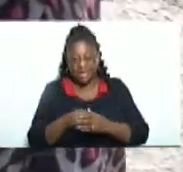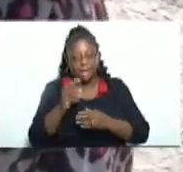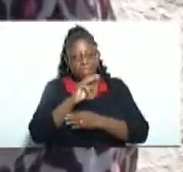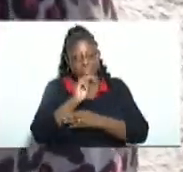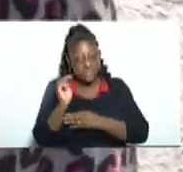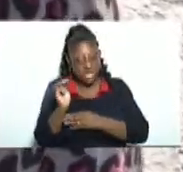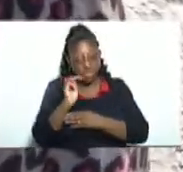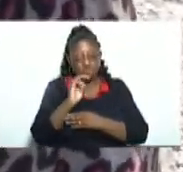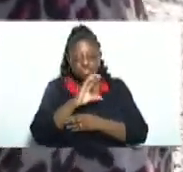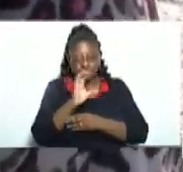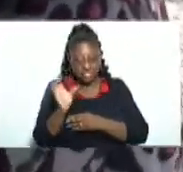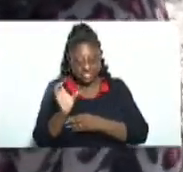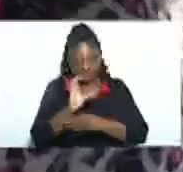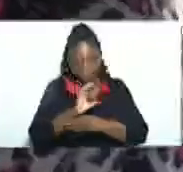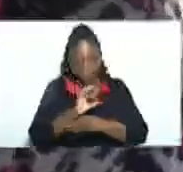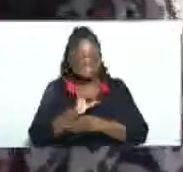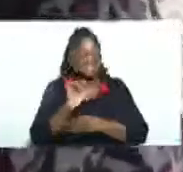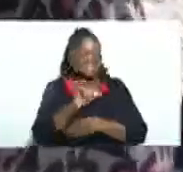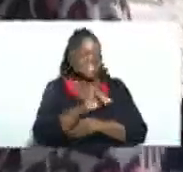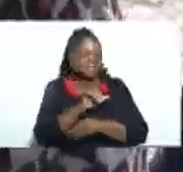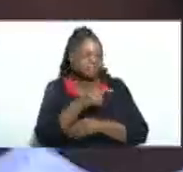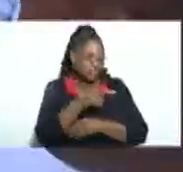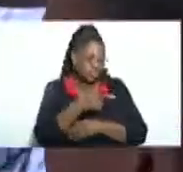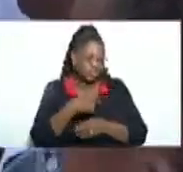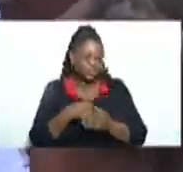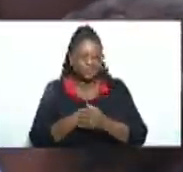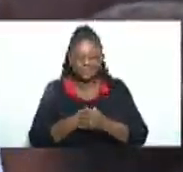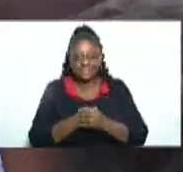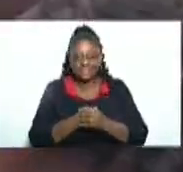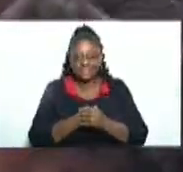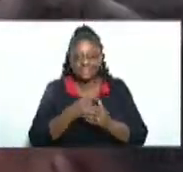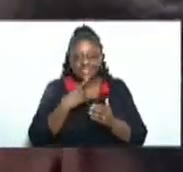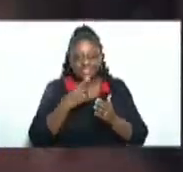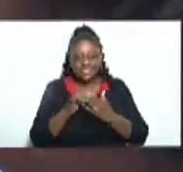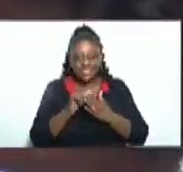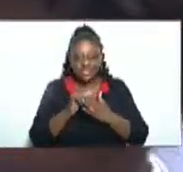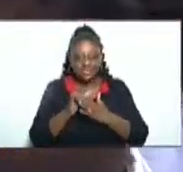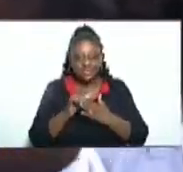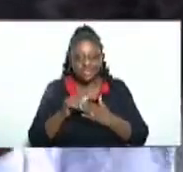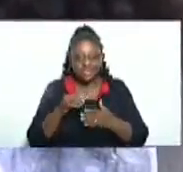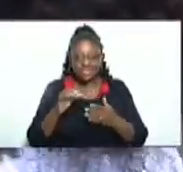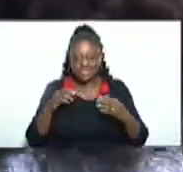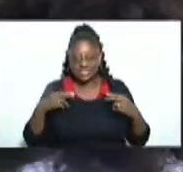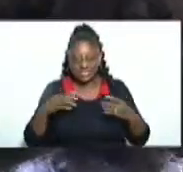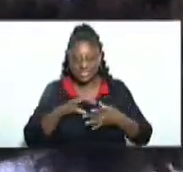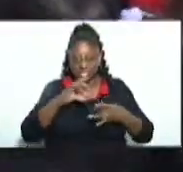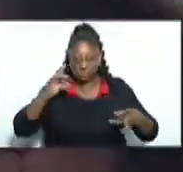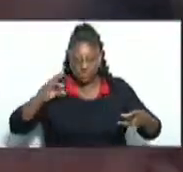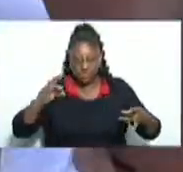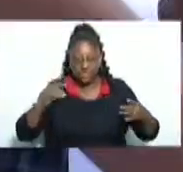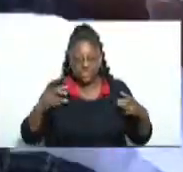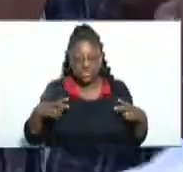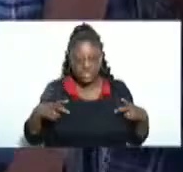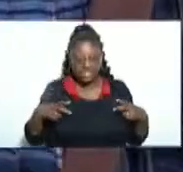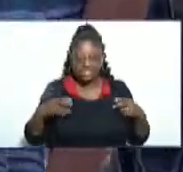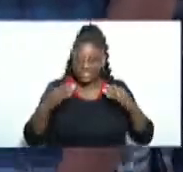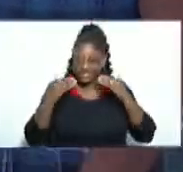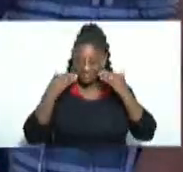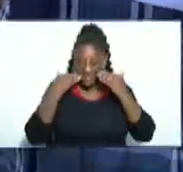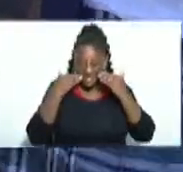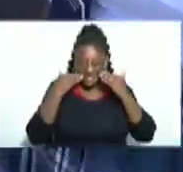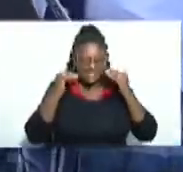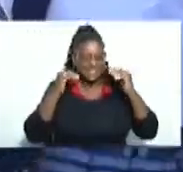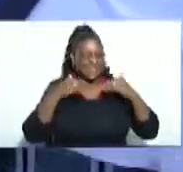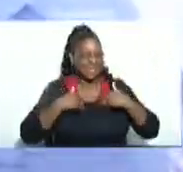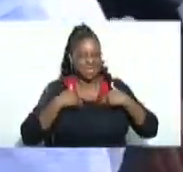Christmas to you. Merry Christmas to you, too. We're in the holiday spirit now, so let's put some smiles on our faces and have